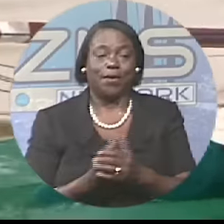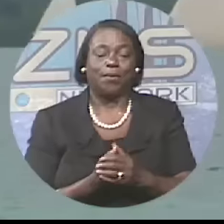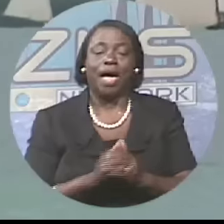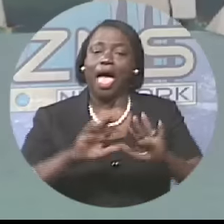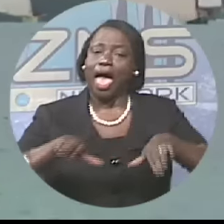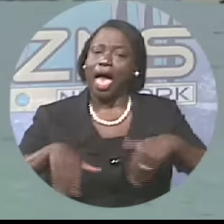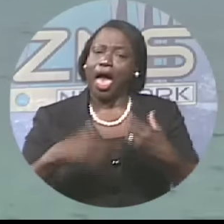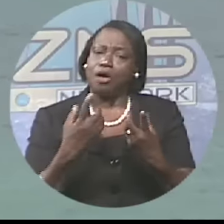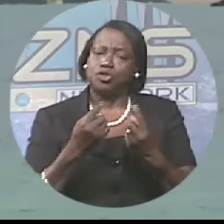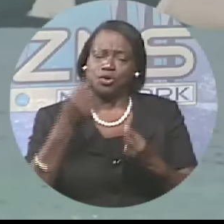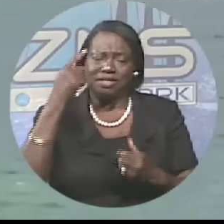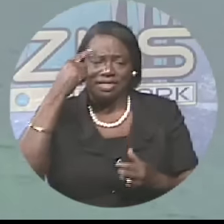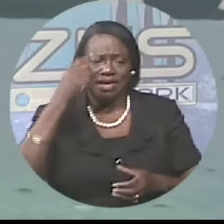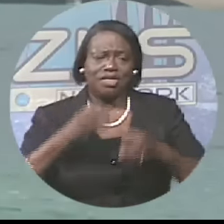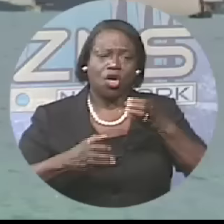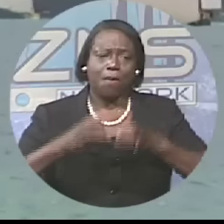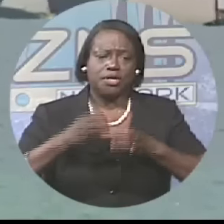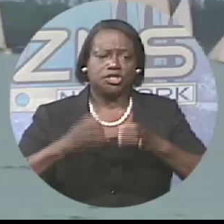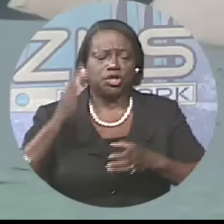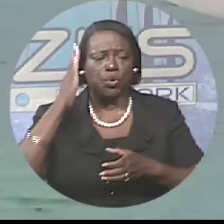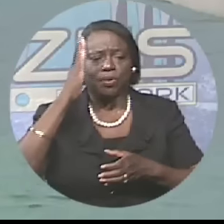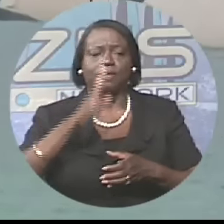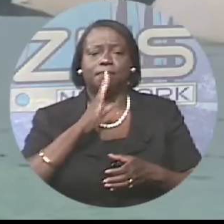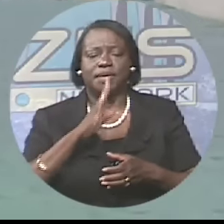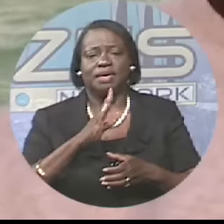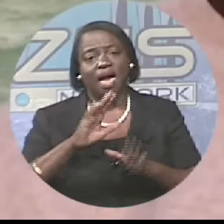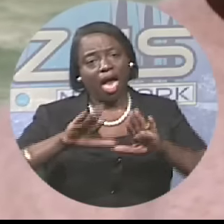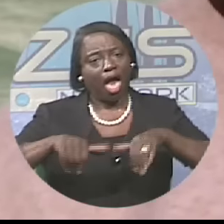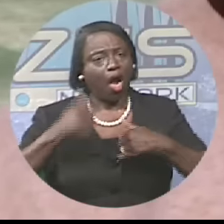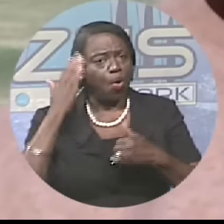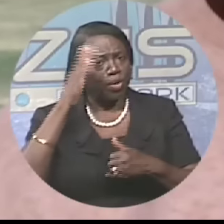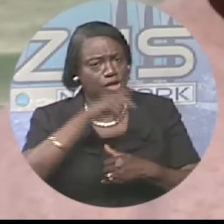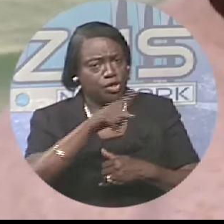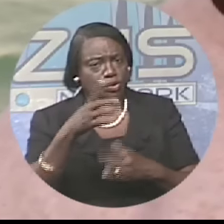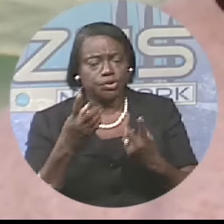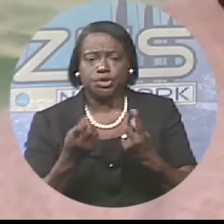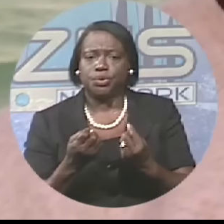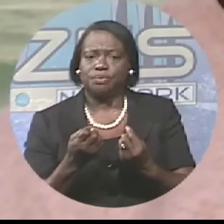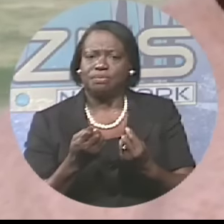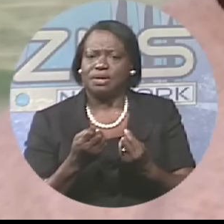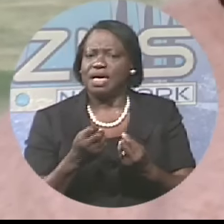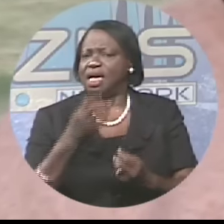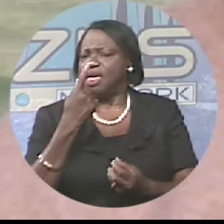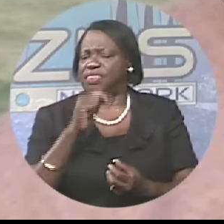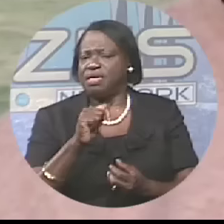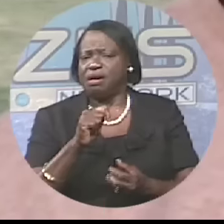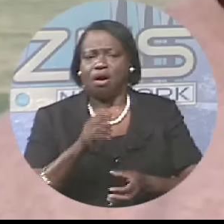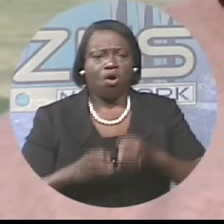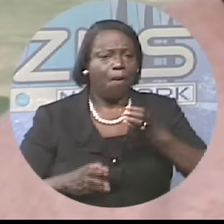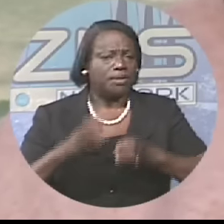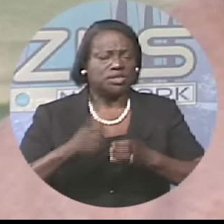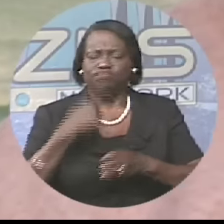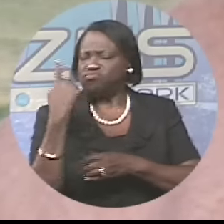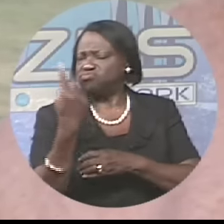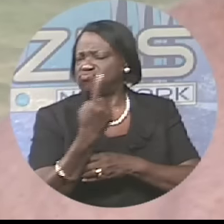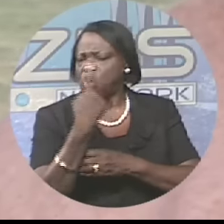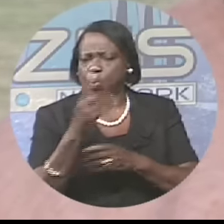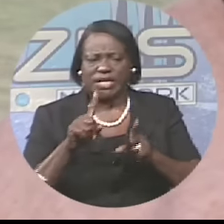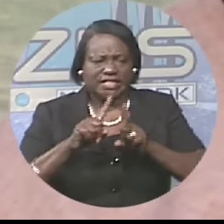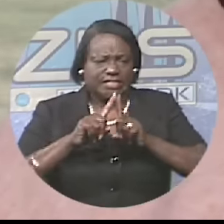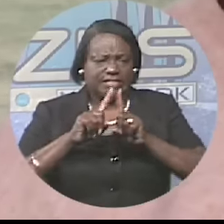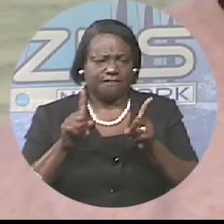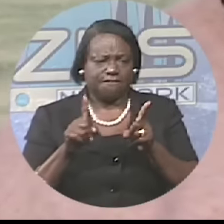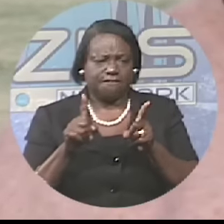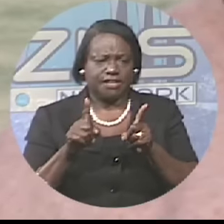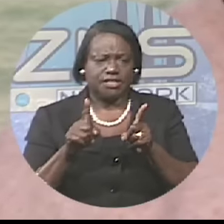competition is going to be, and how you think you're going to do? Well, you know, the competition is always different in Bull Red Regatta, and the competition is